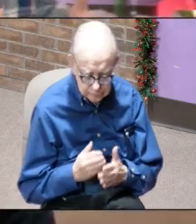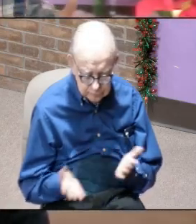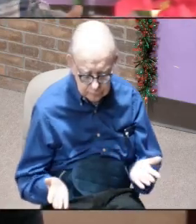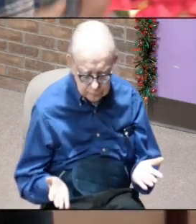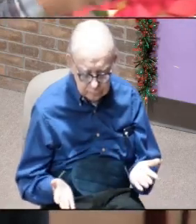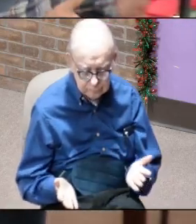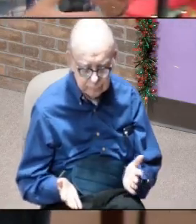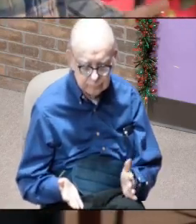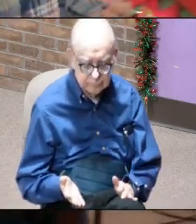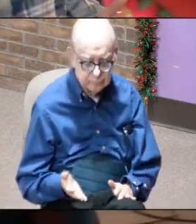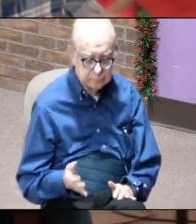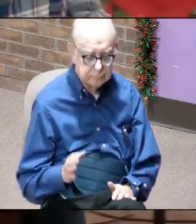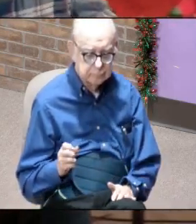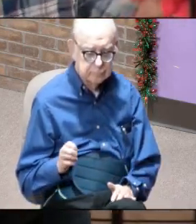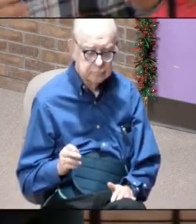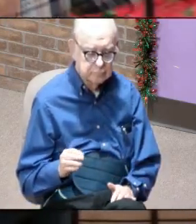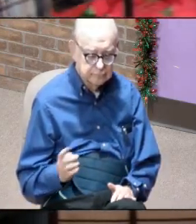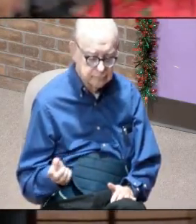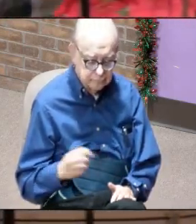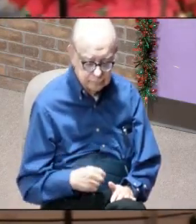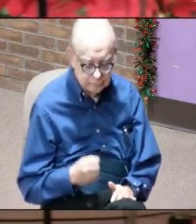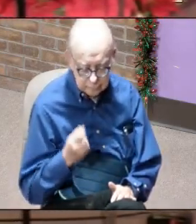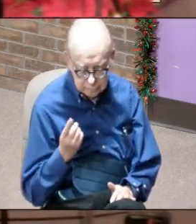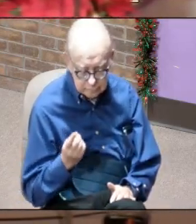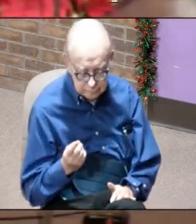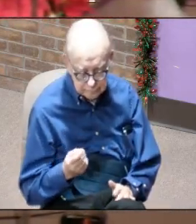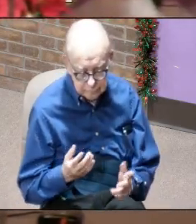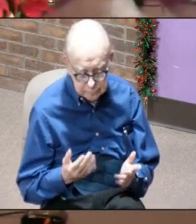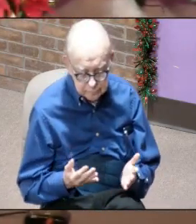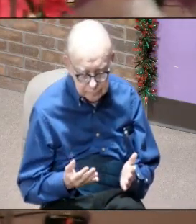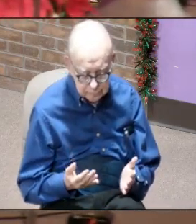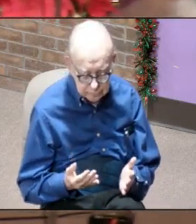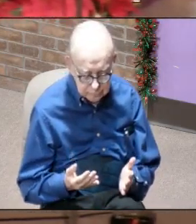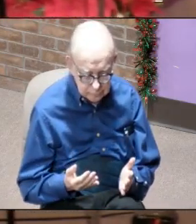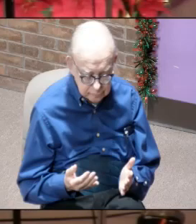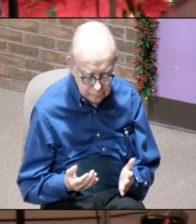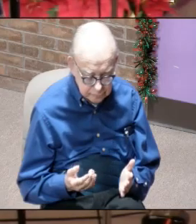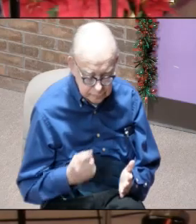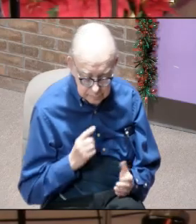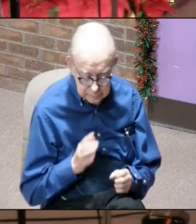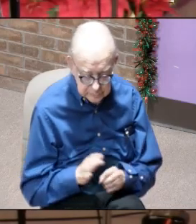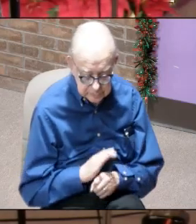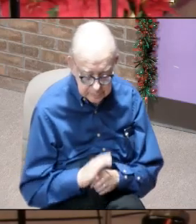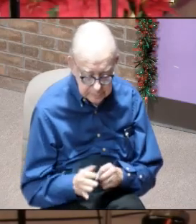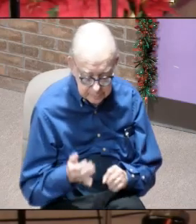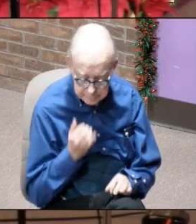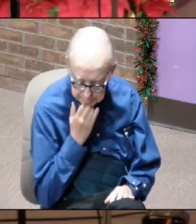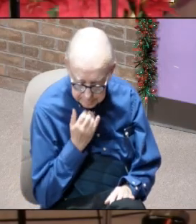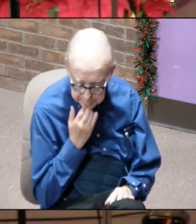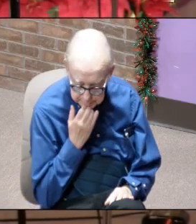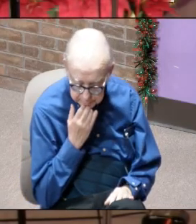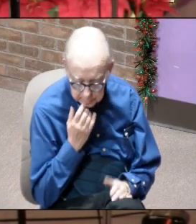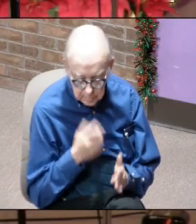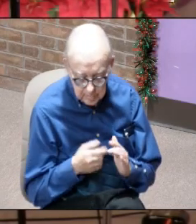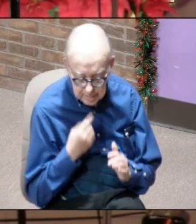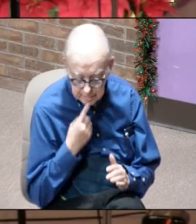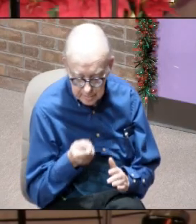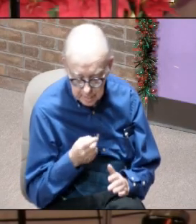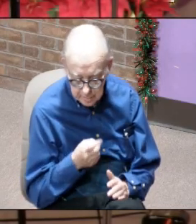and stuff. And he had to come back to realize that, hold on a minute, he was totally wrong in what he said to